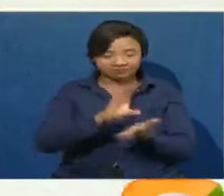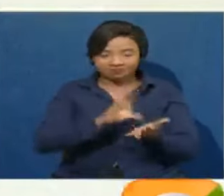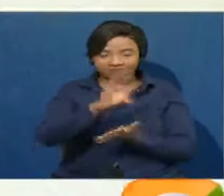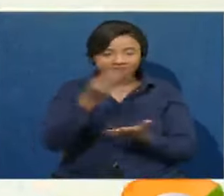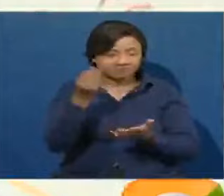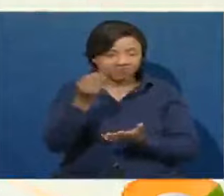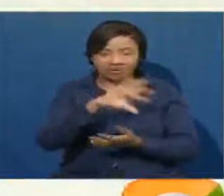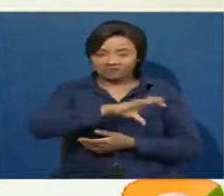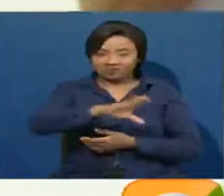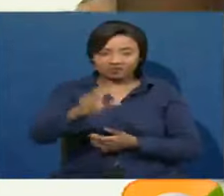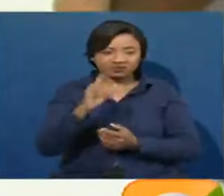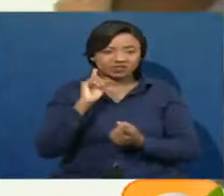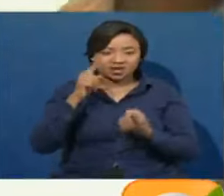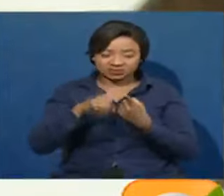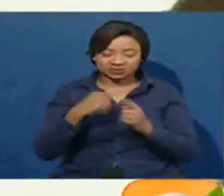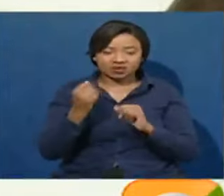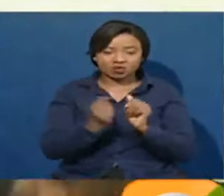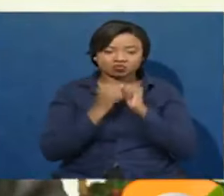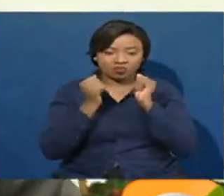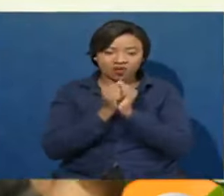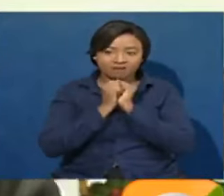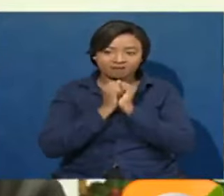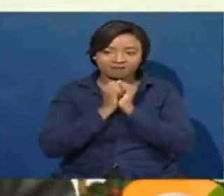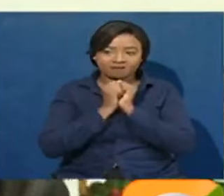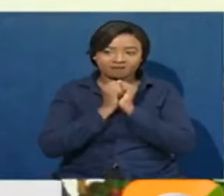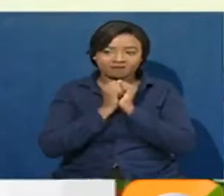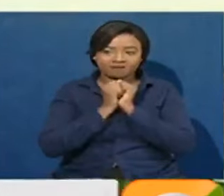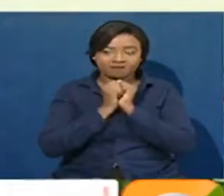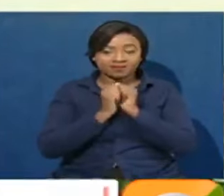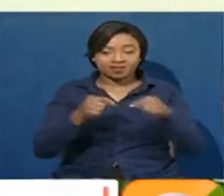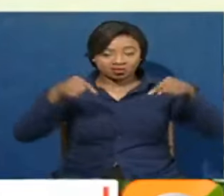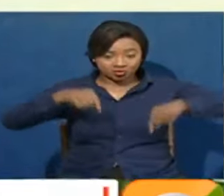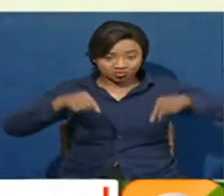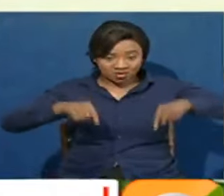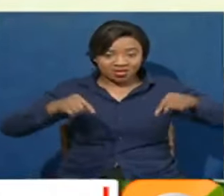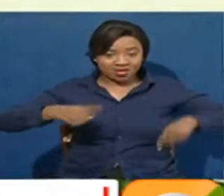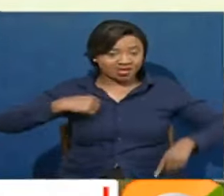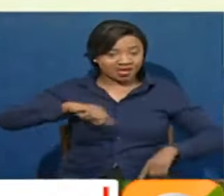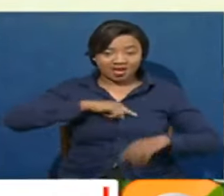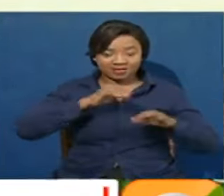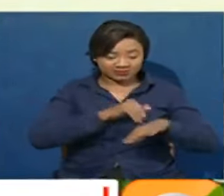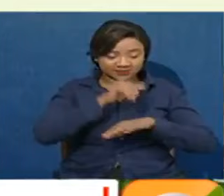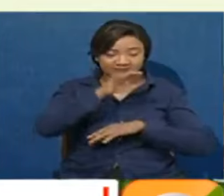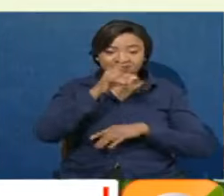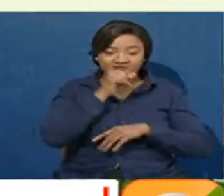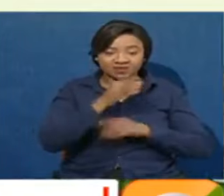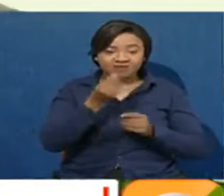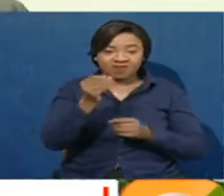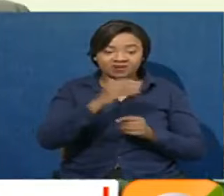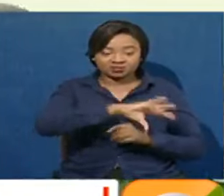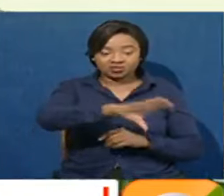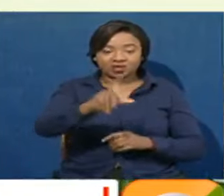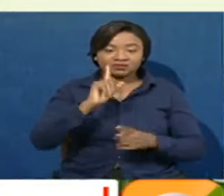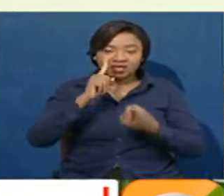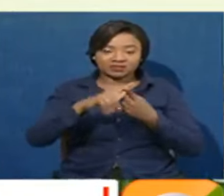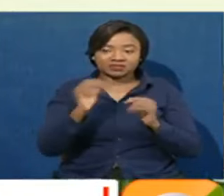pesa za kaunti hadi za mwezi Oktoba. Today, as I speak, we have transferred all the money that should go to the counties up to